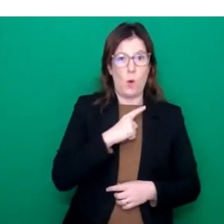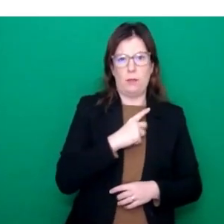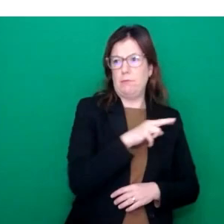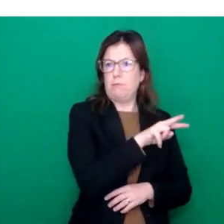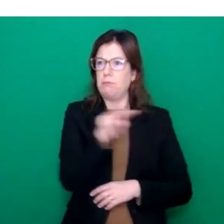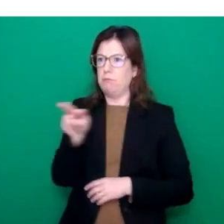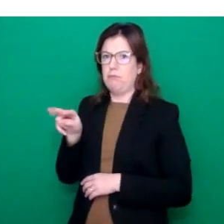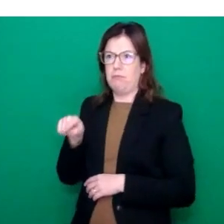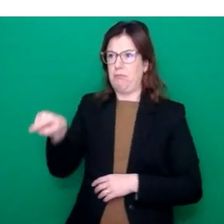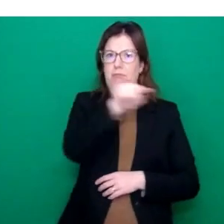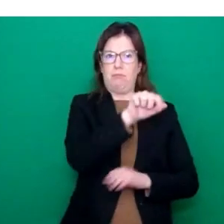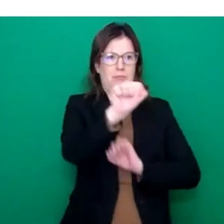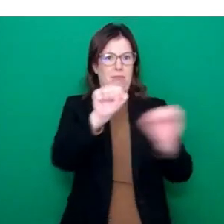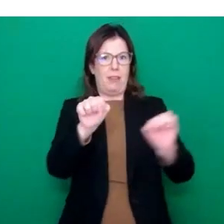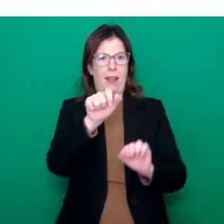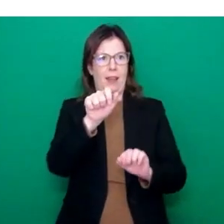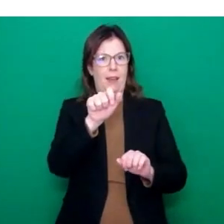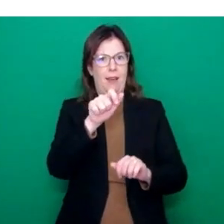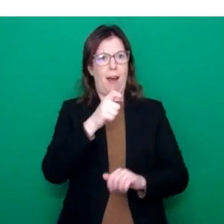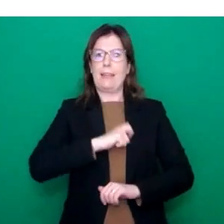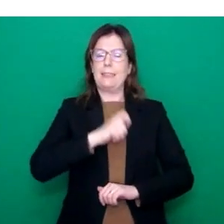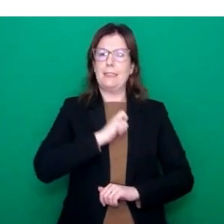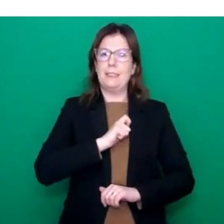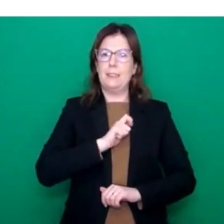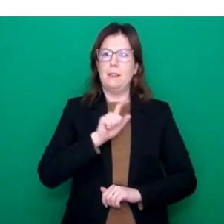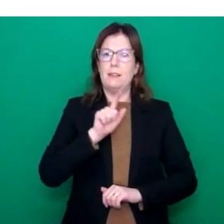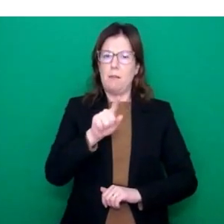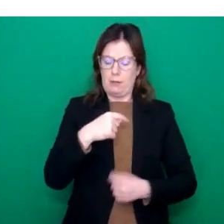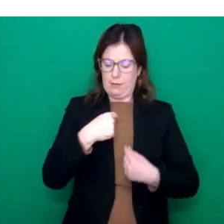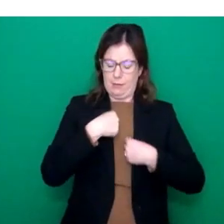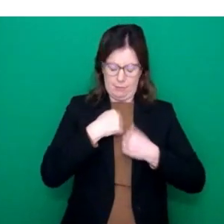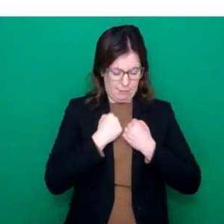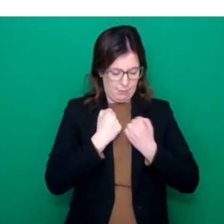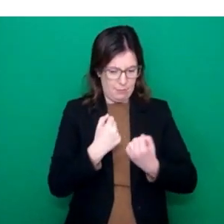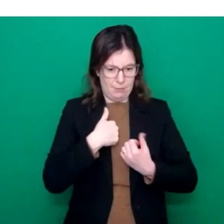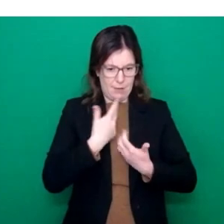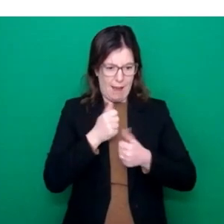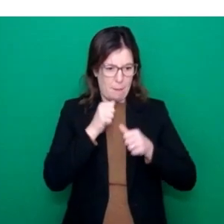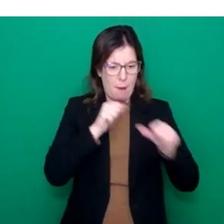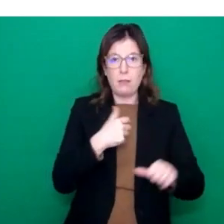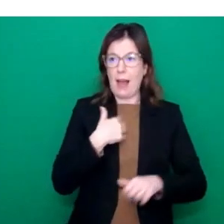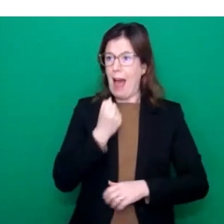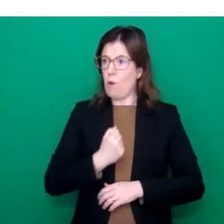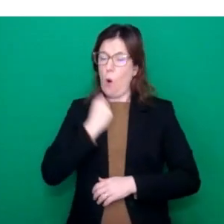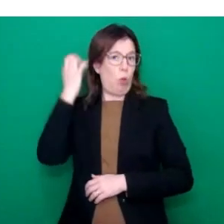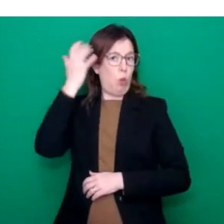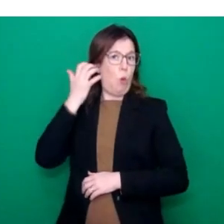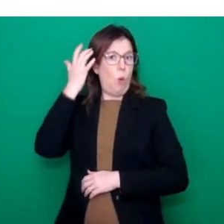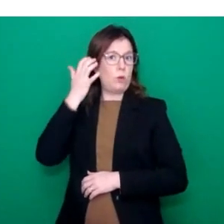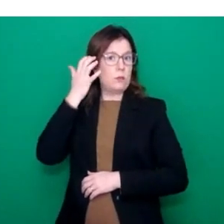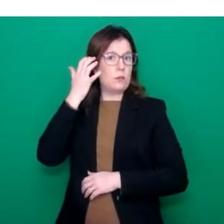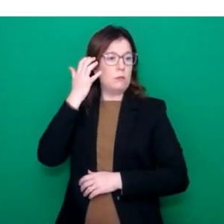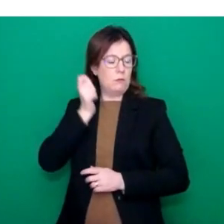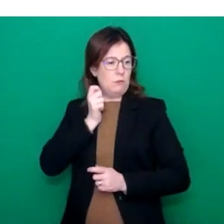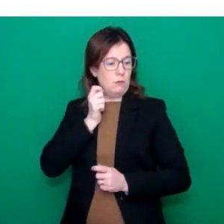marked identity, but fundamentally acknowledgement of bias and prejudice, understanding of reflexivity as